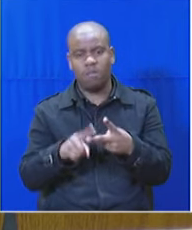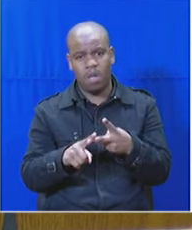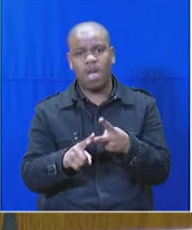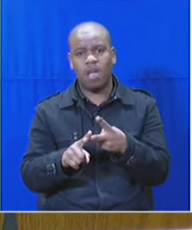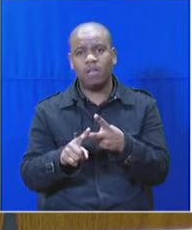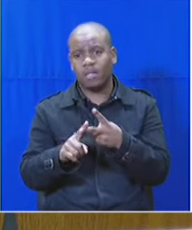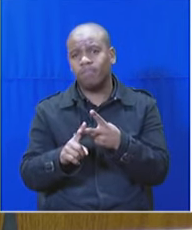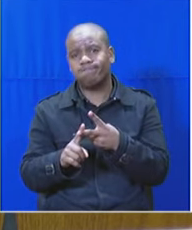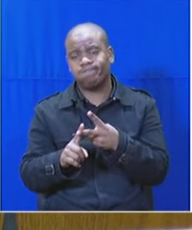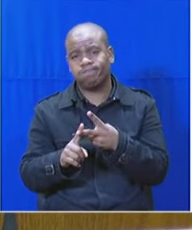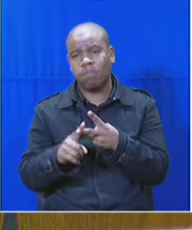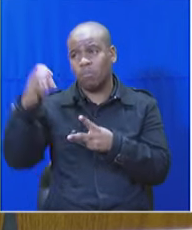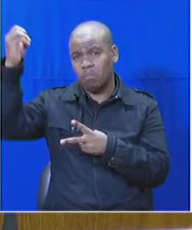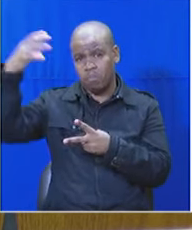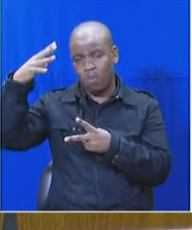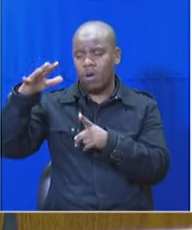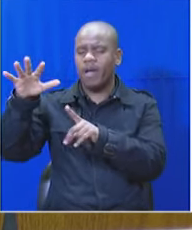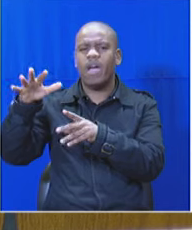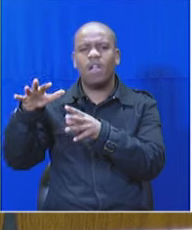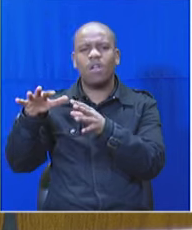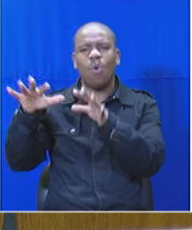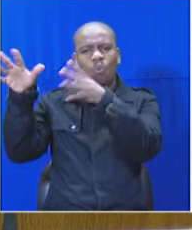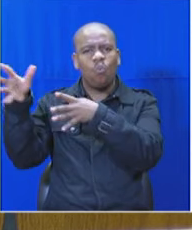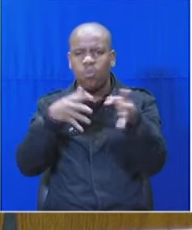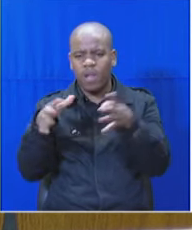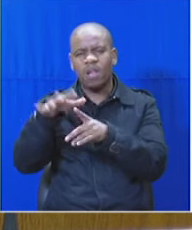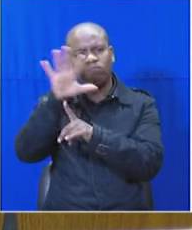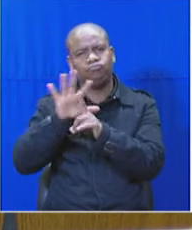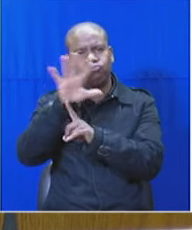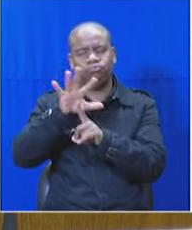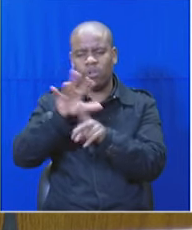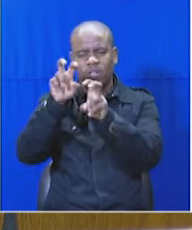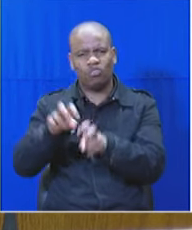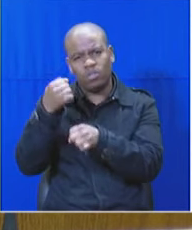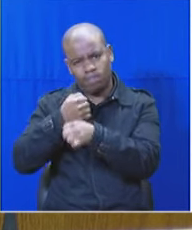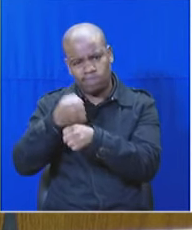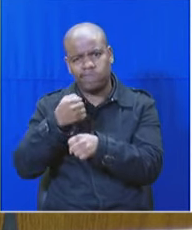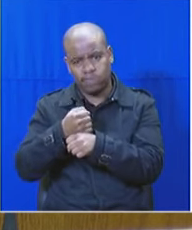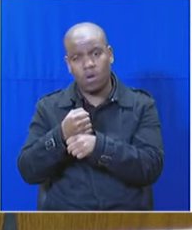energy, particularly wind farms. Secondly, we